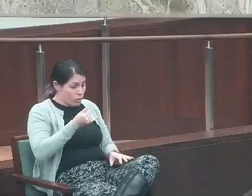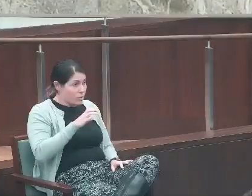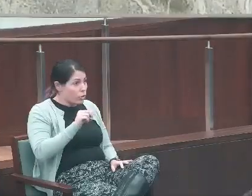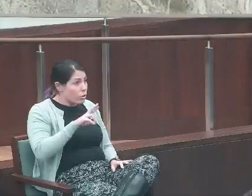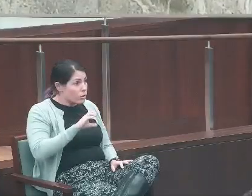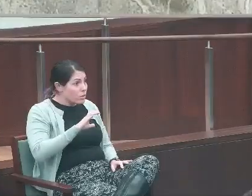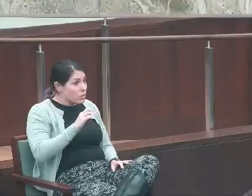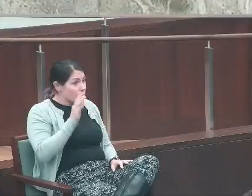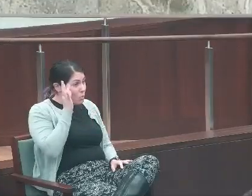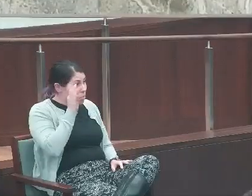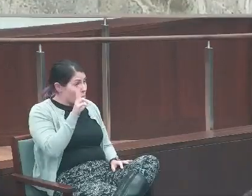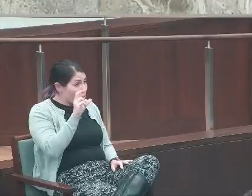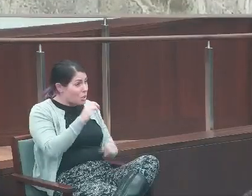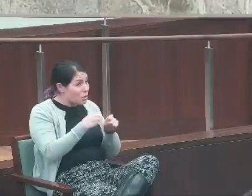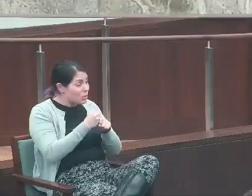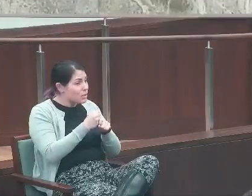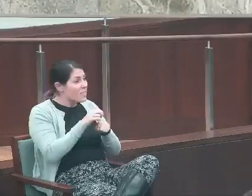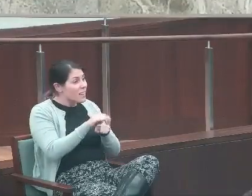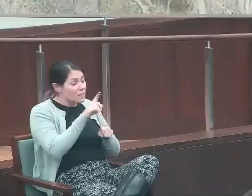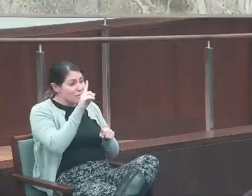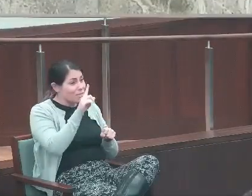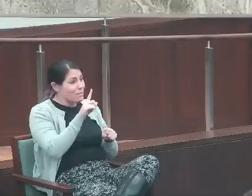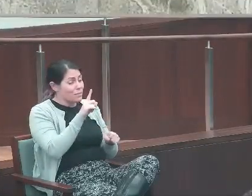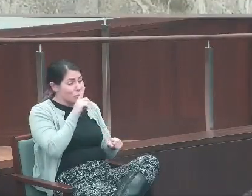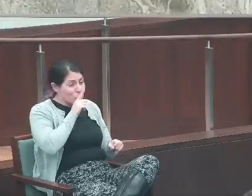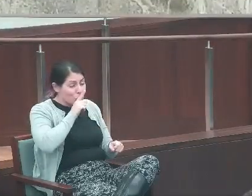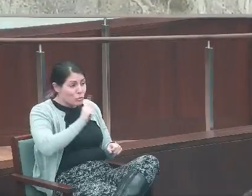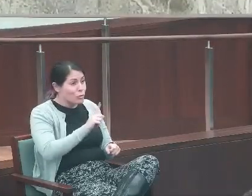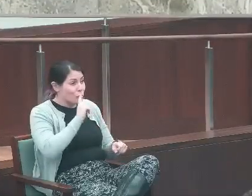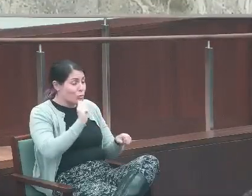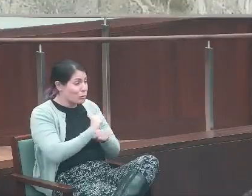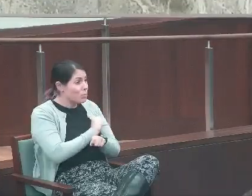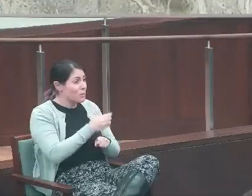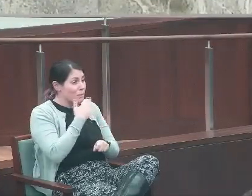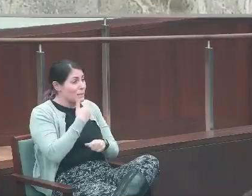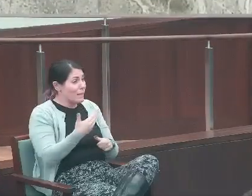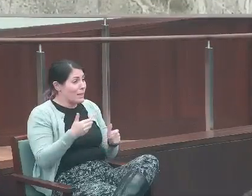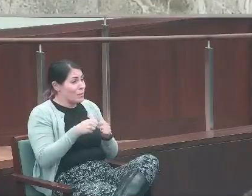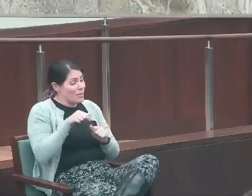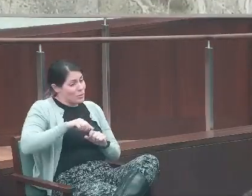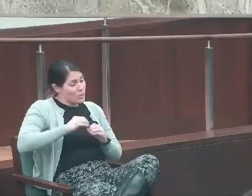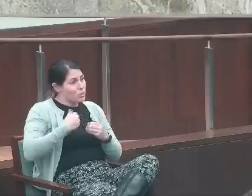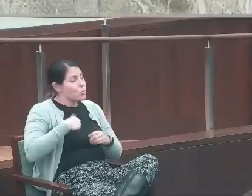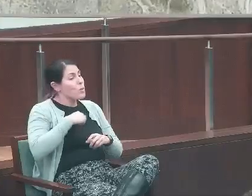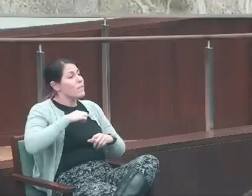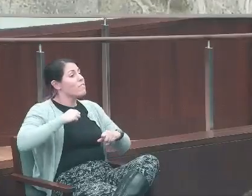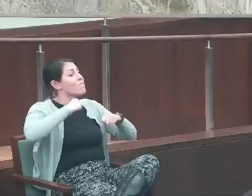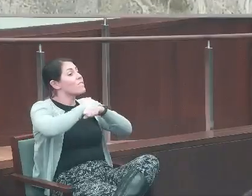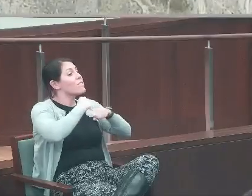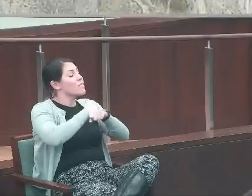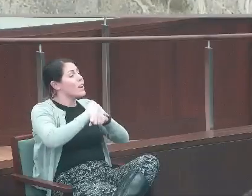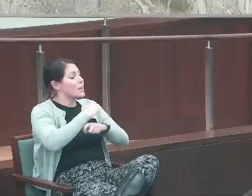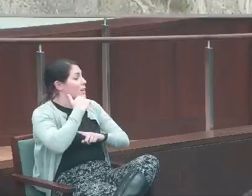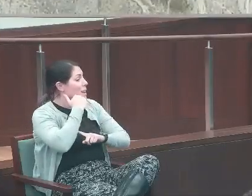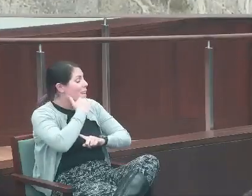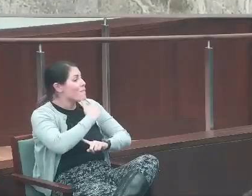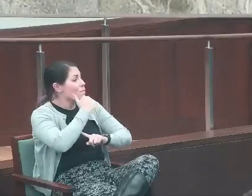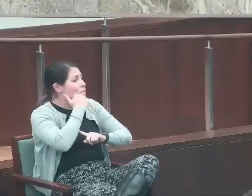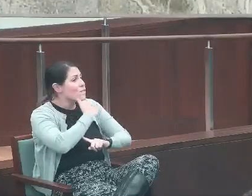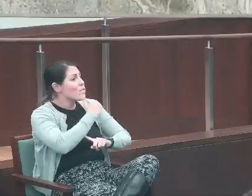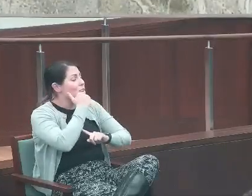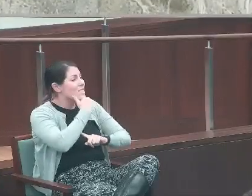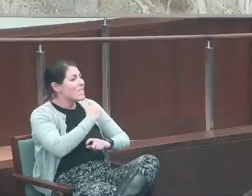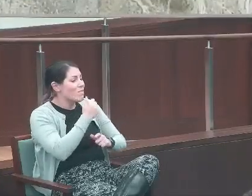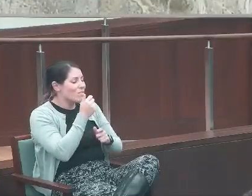30 years, that is the absolute best thing about JCRC. We fight, and every day, single day,